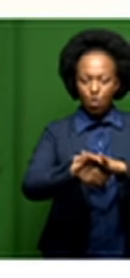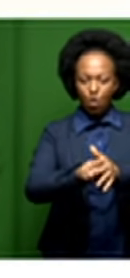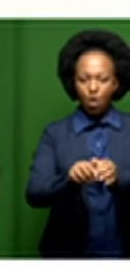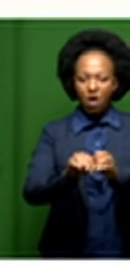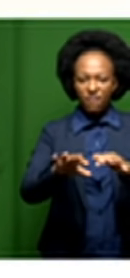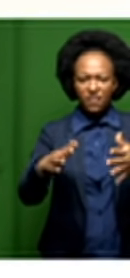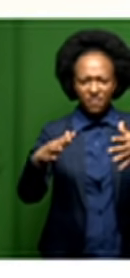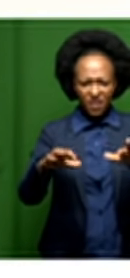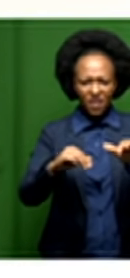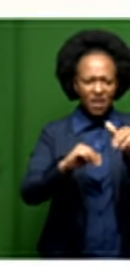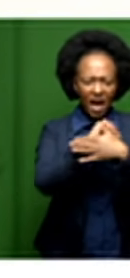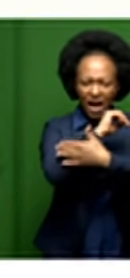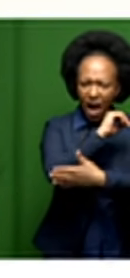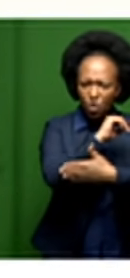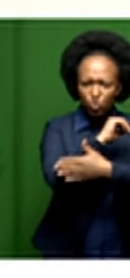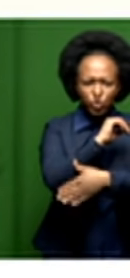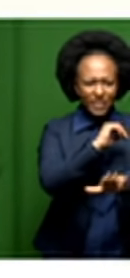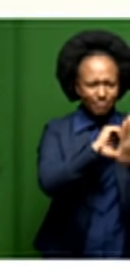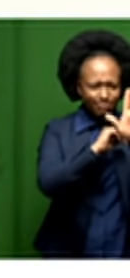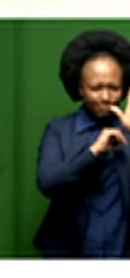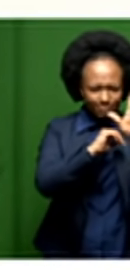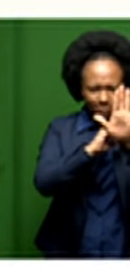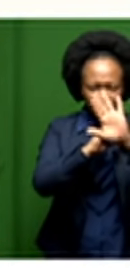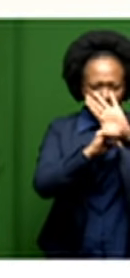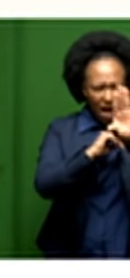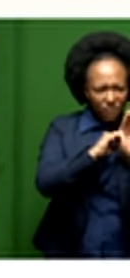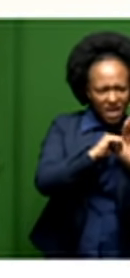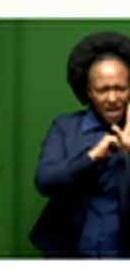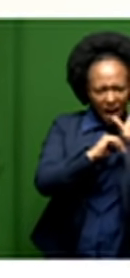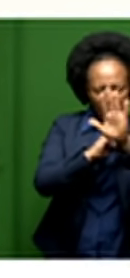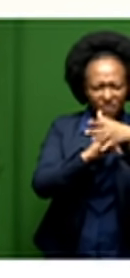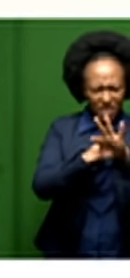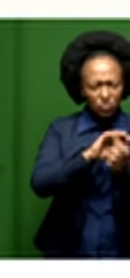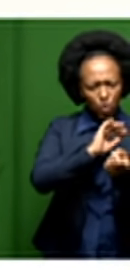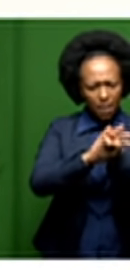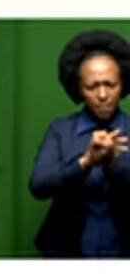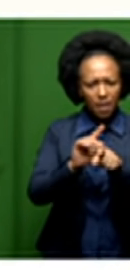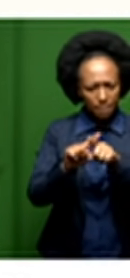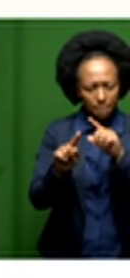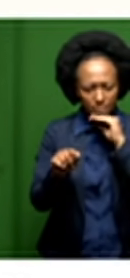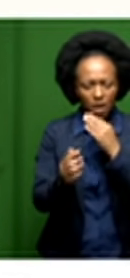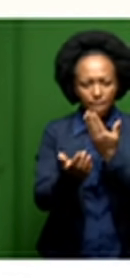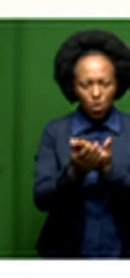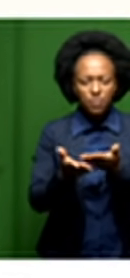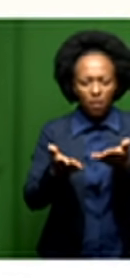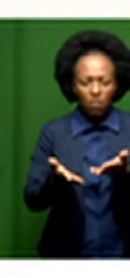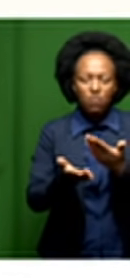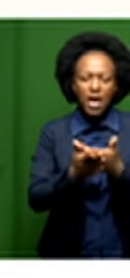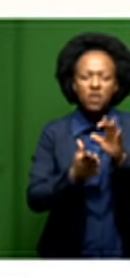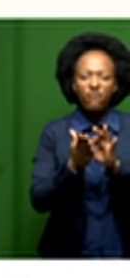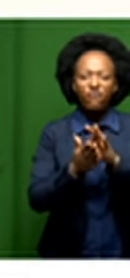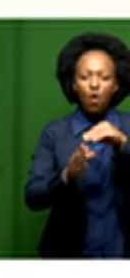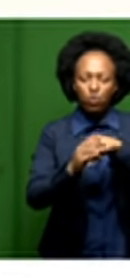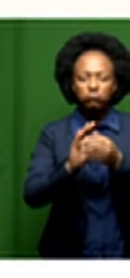have been run in other parts of Africa and outside the continent. It is possible for elections to run during the